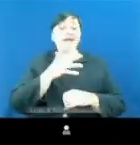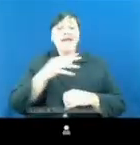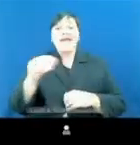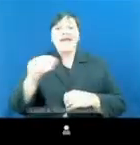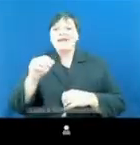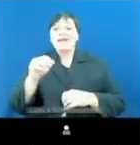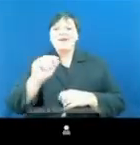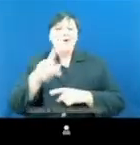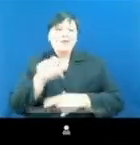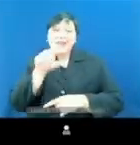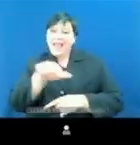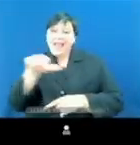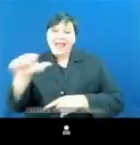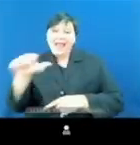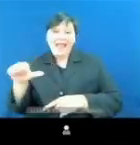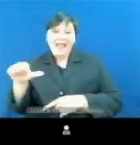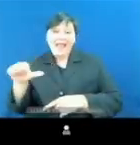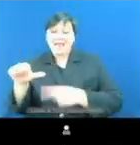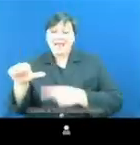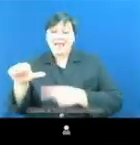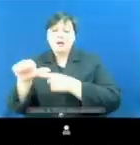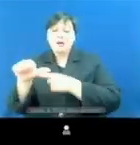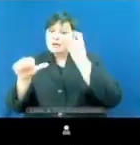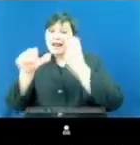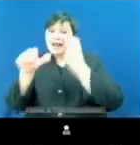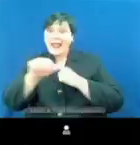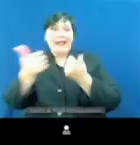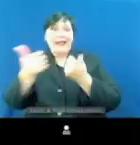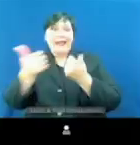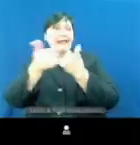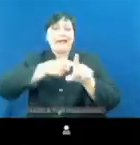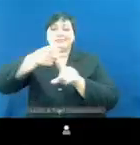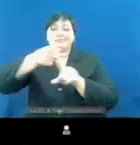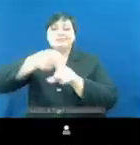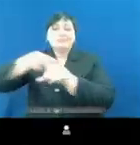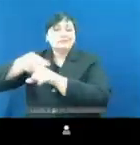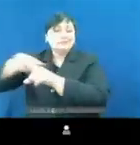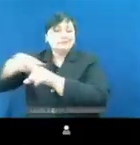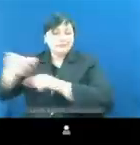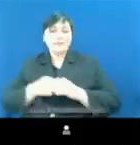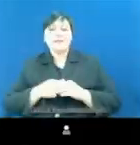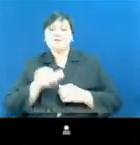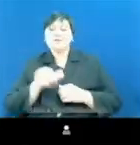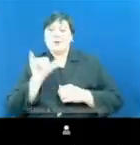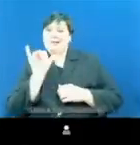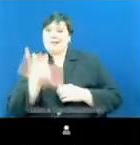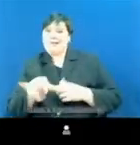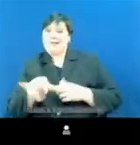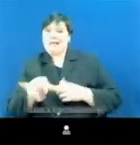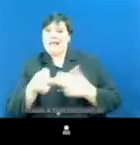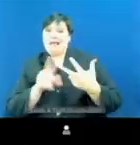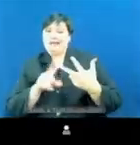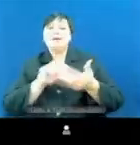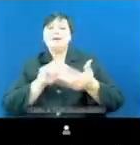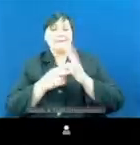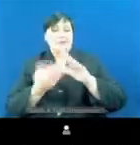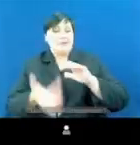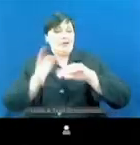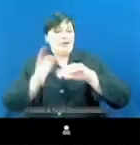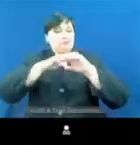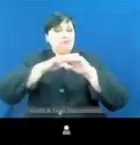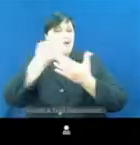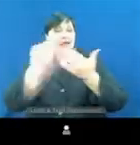an associate's degree, but it's in any field. So in this case, we increase the number of hours to